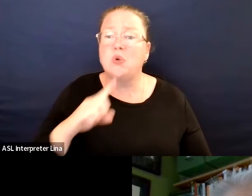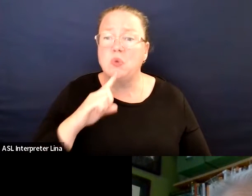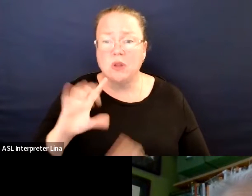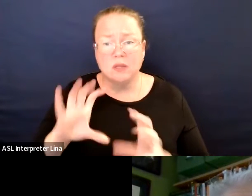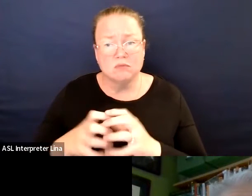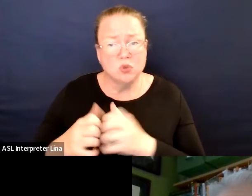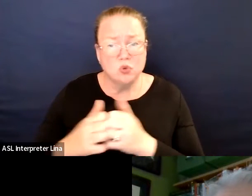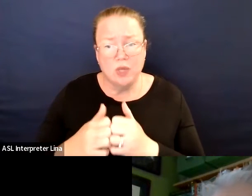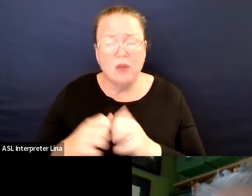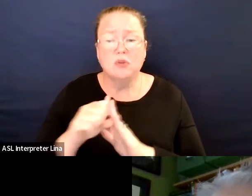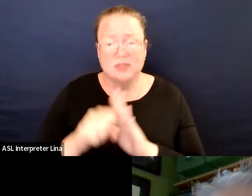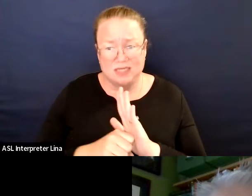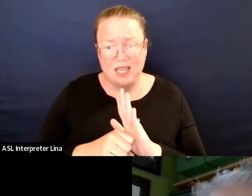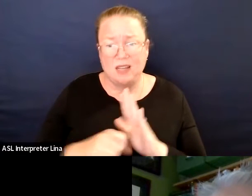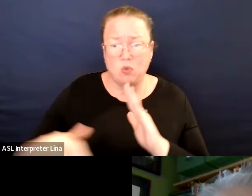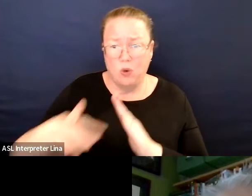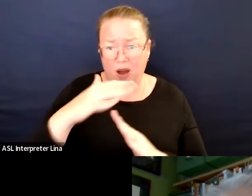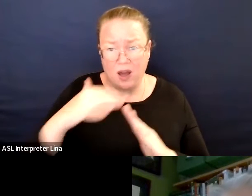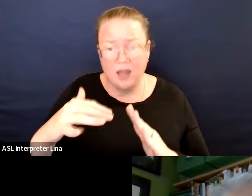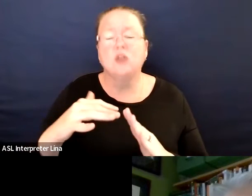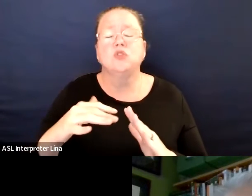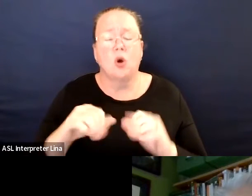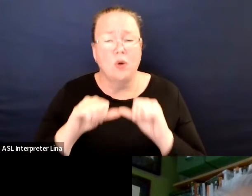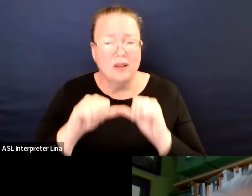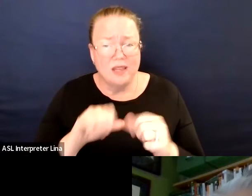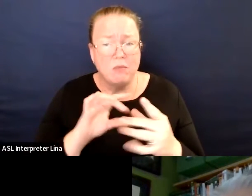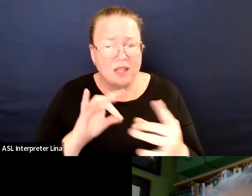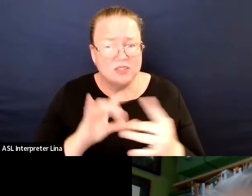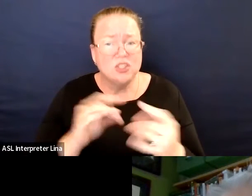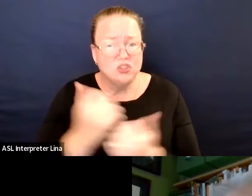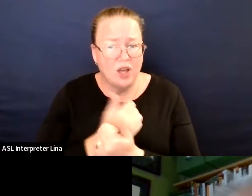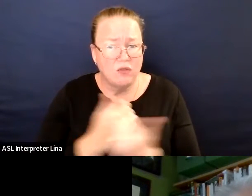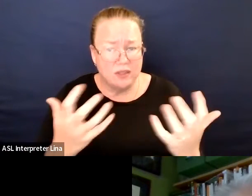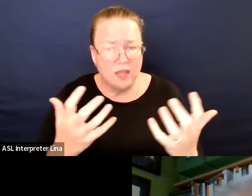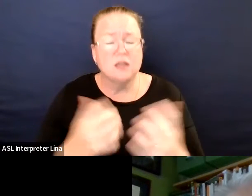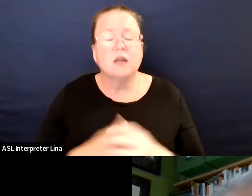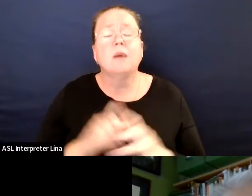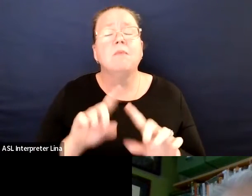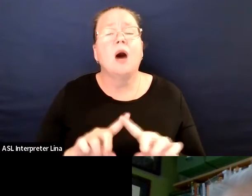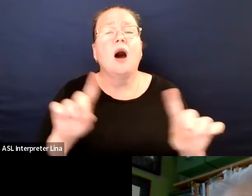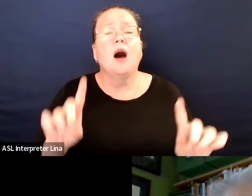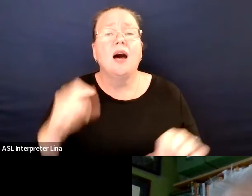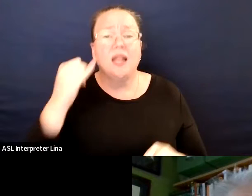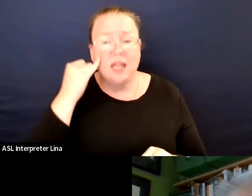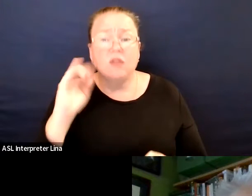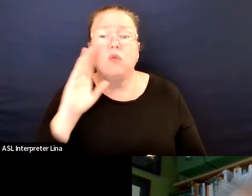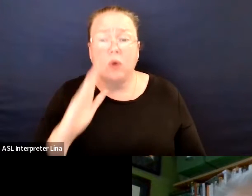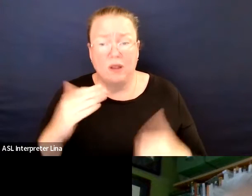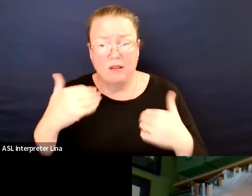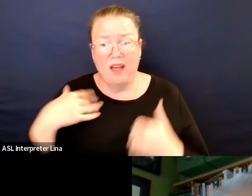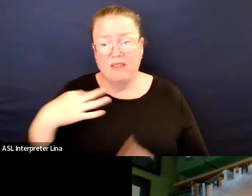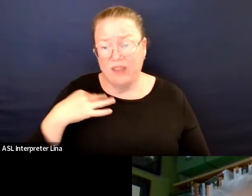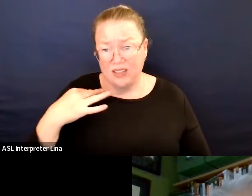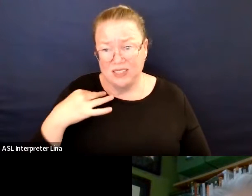together statewide. So staying on message, those types of things. But if you're going to have